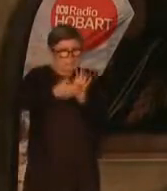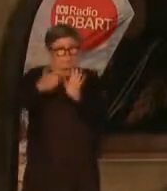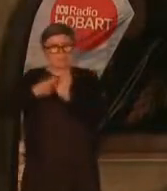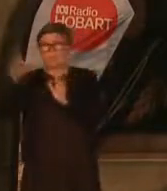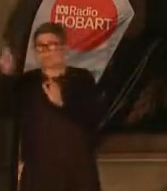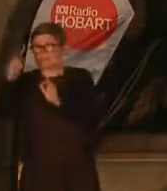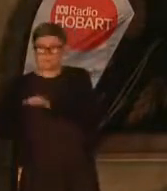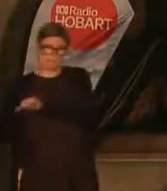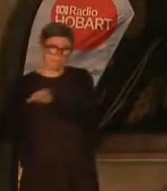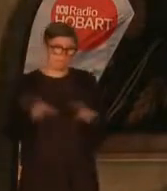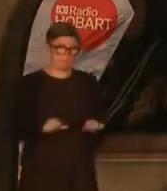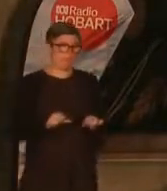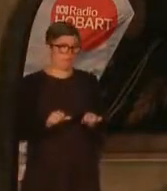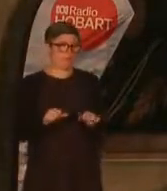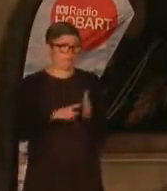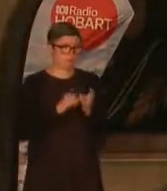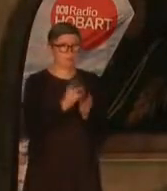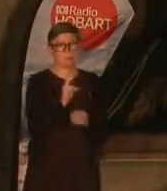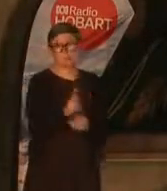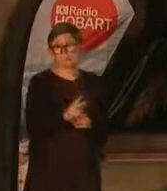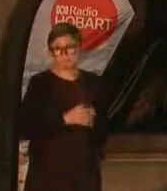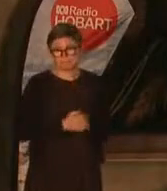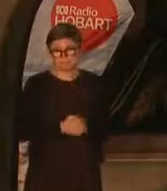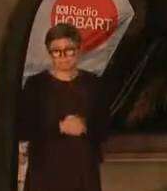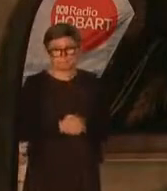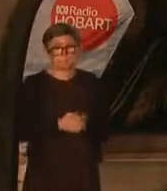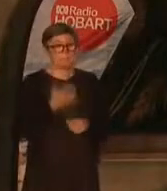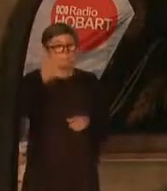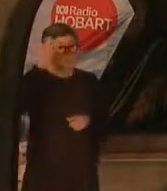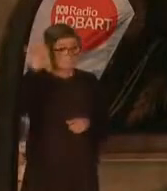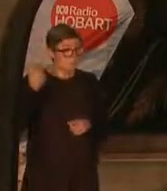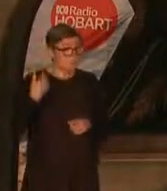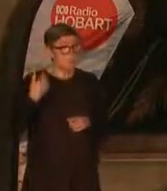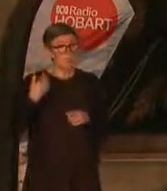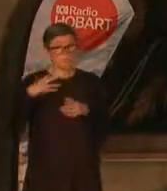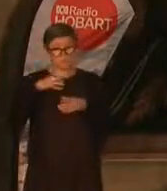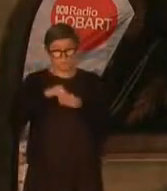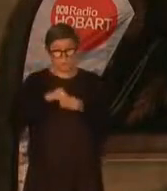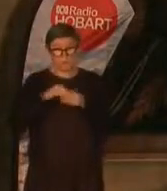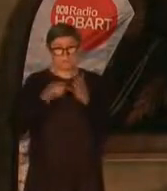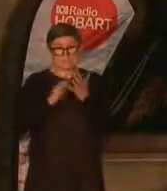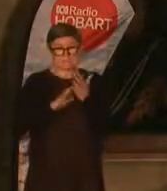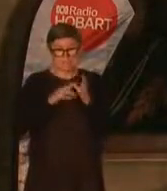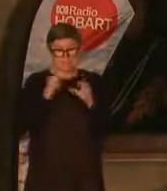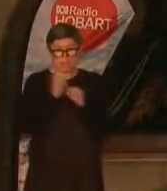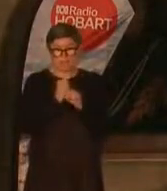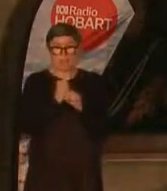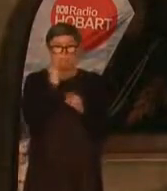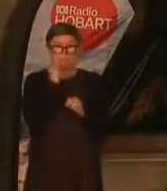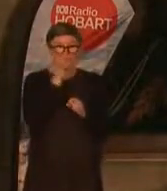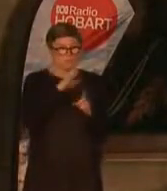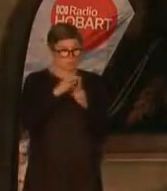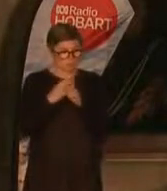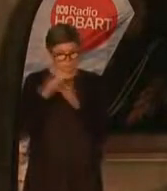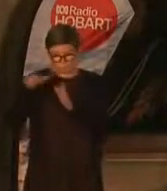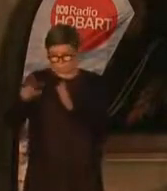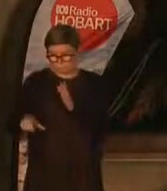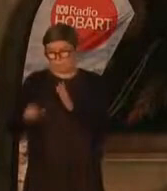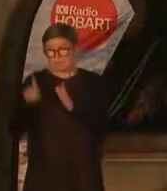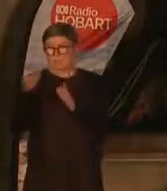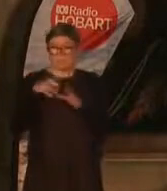remains here that were stolen. Zoe was previously the senior curator of First Peoples Art and Culture at TMAG and is now an Indigenous Fellow